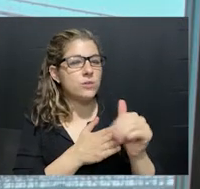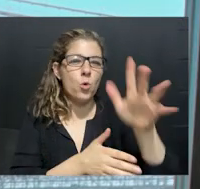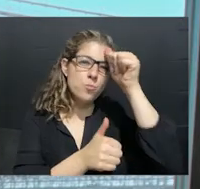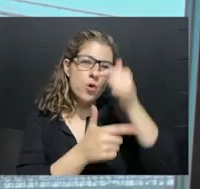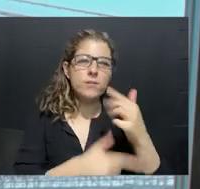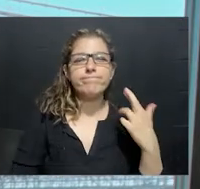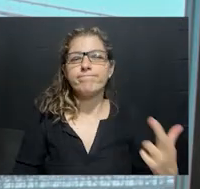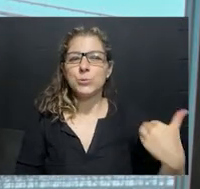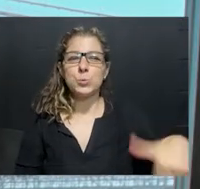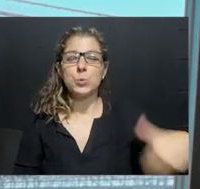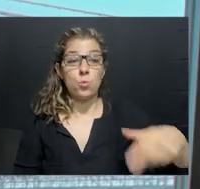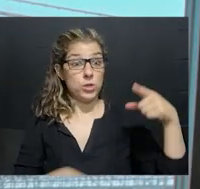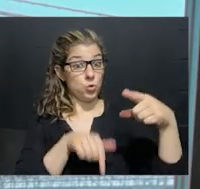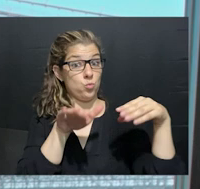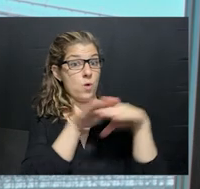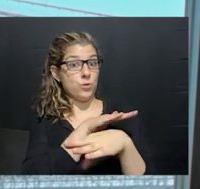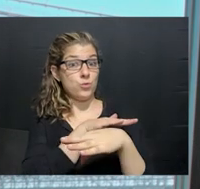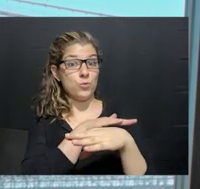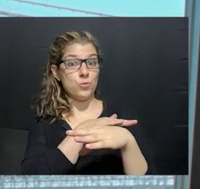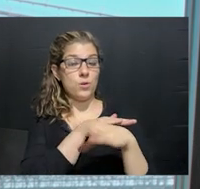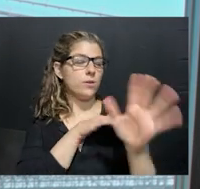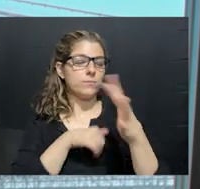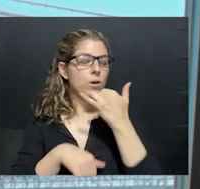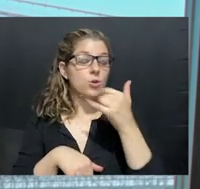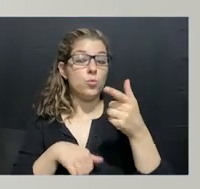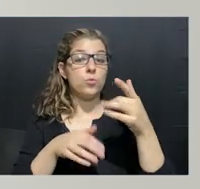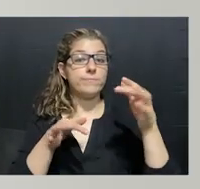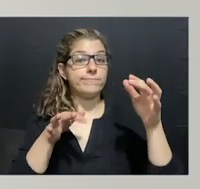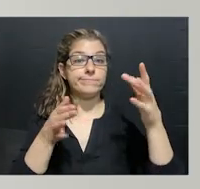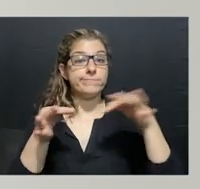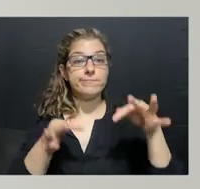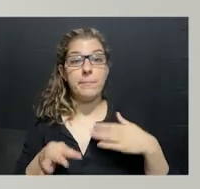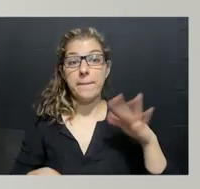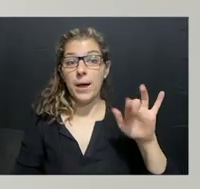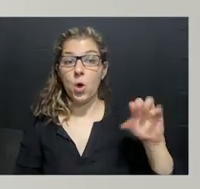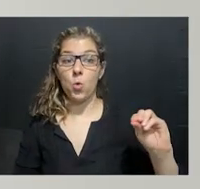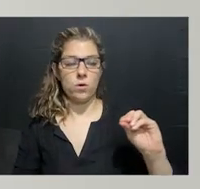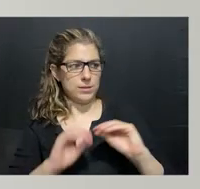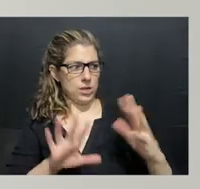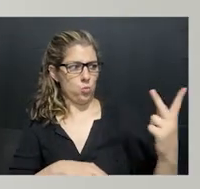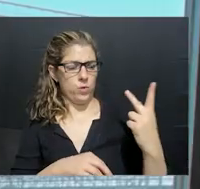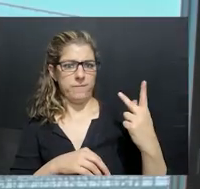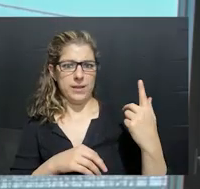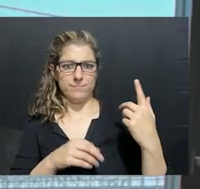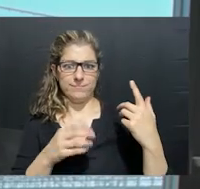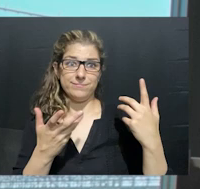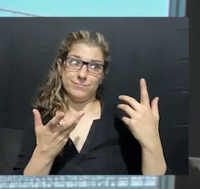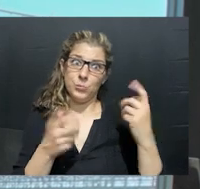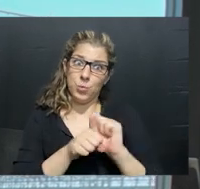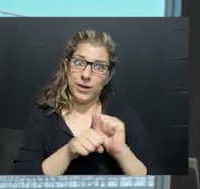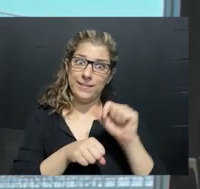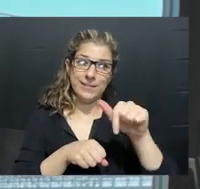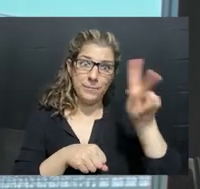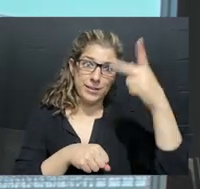you walk through elements of my biography, it makes it clear that you and I have been at this game for more than just a minute.